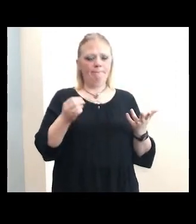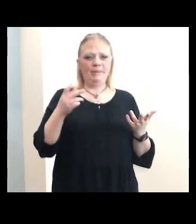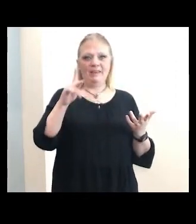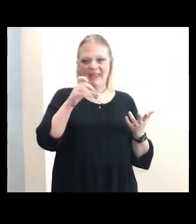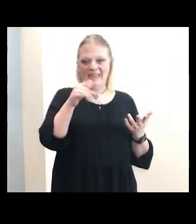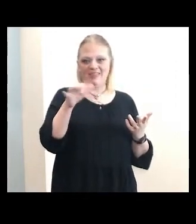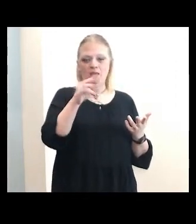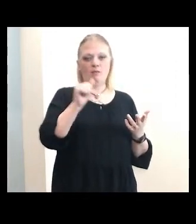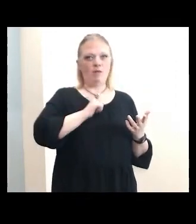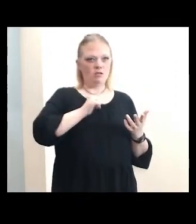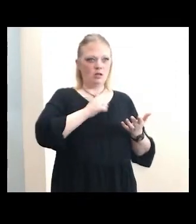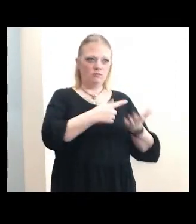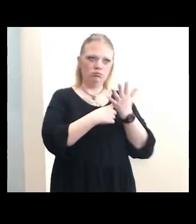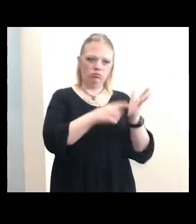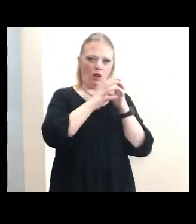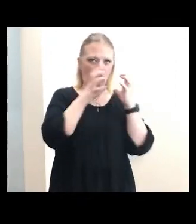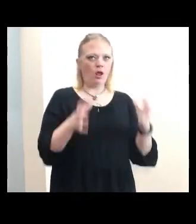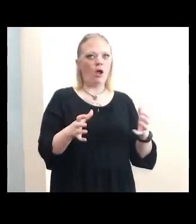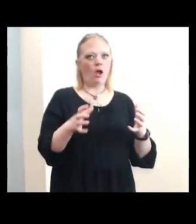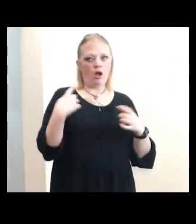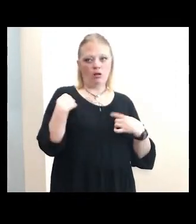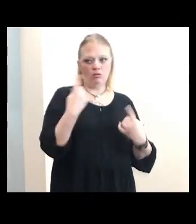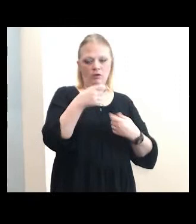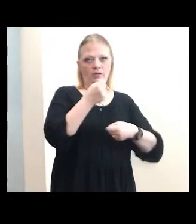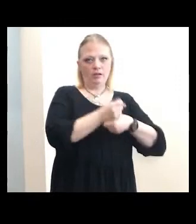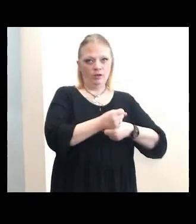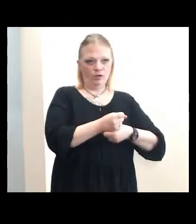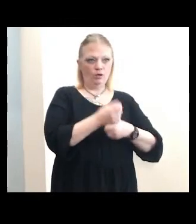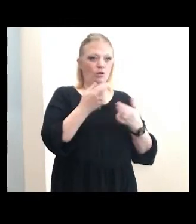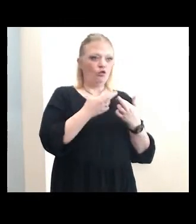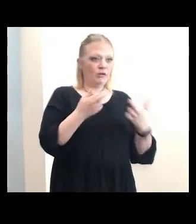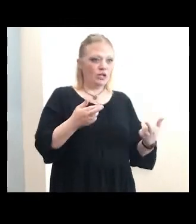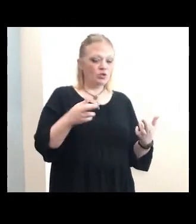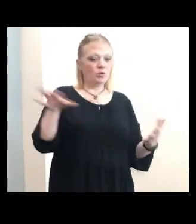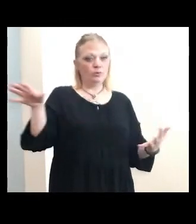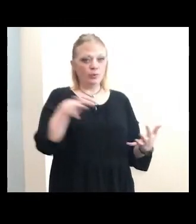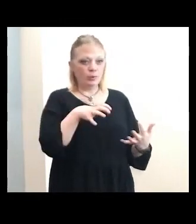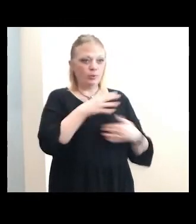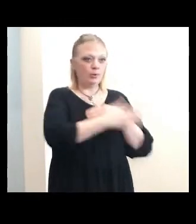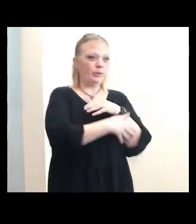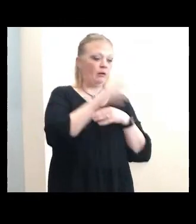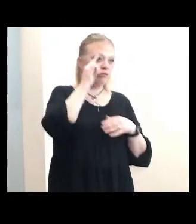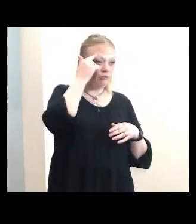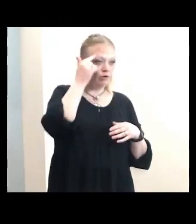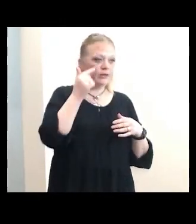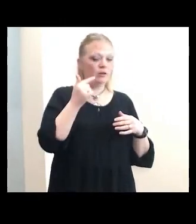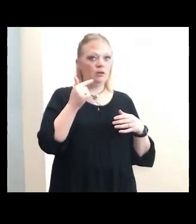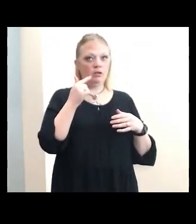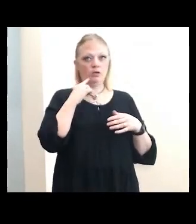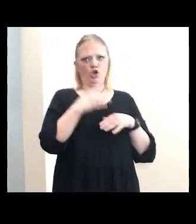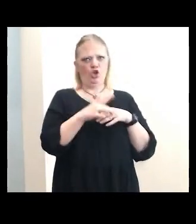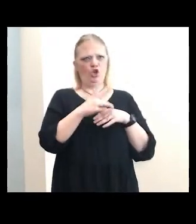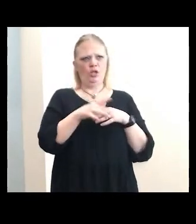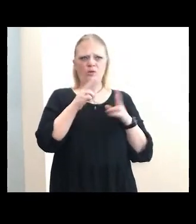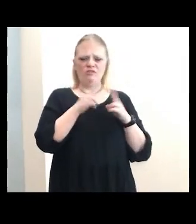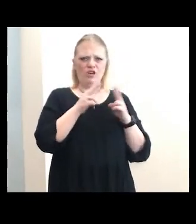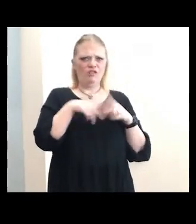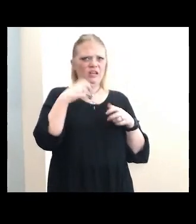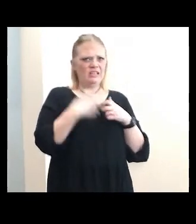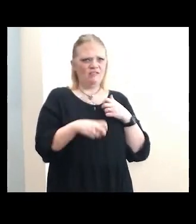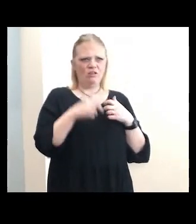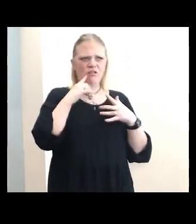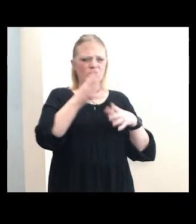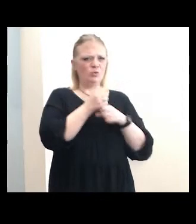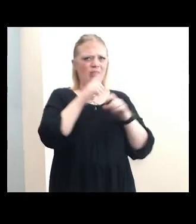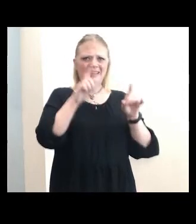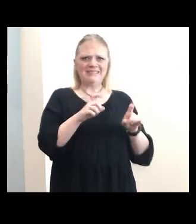lot during the last year about getting resources, what we need in county government, especially early on when it was very difficult to try to just get testing